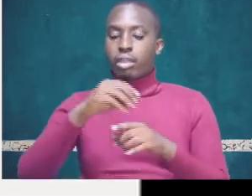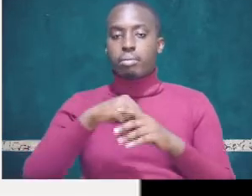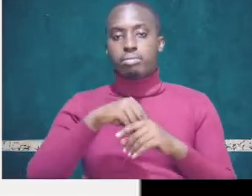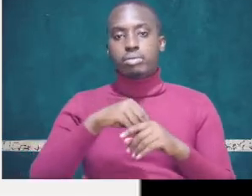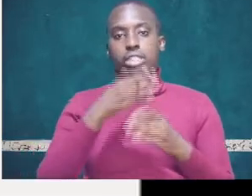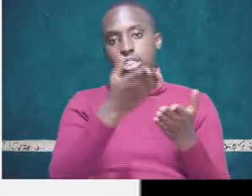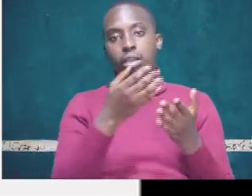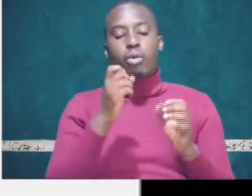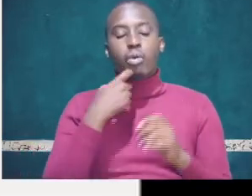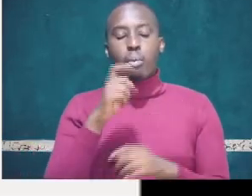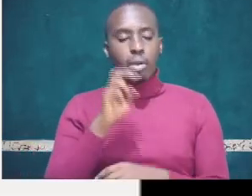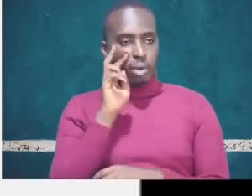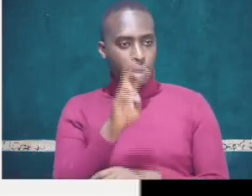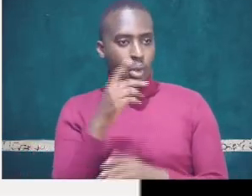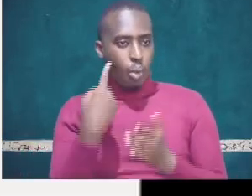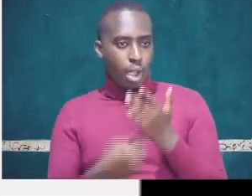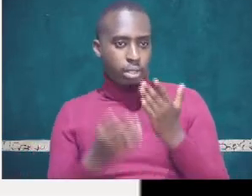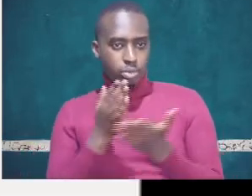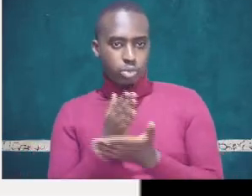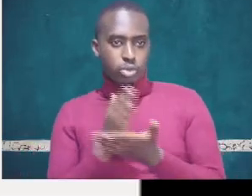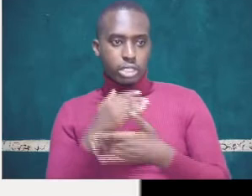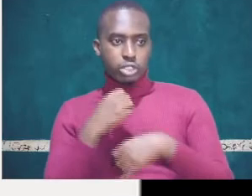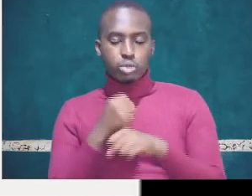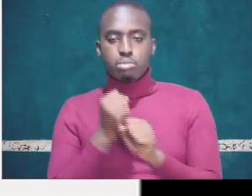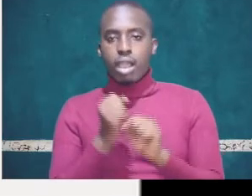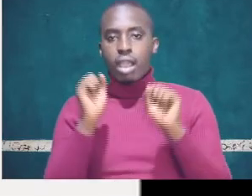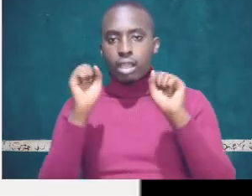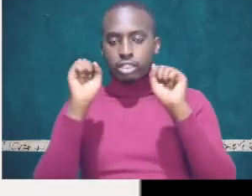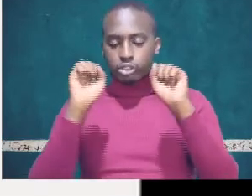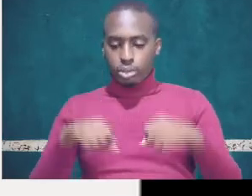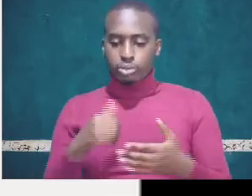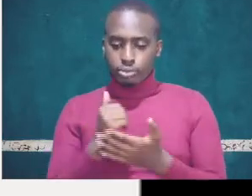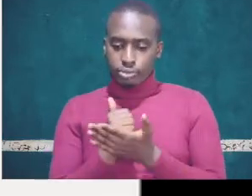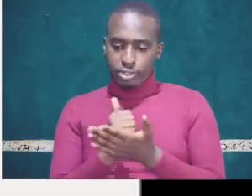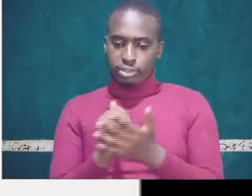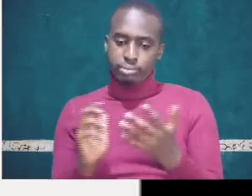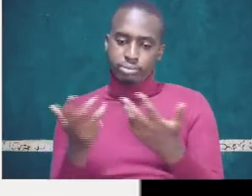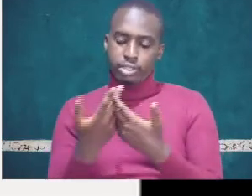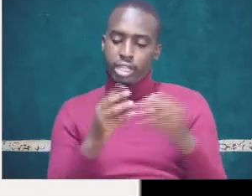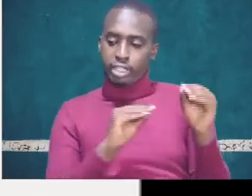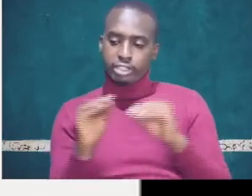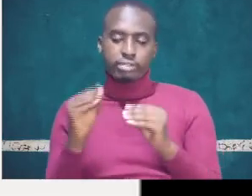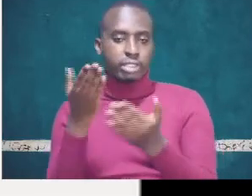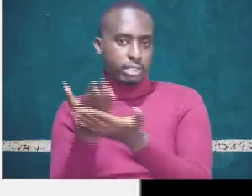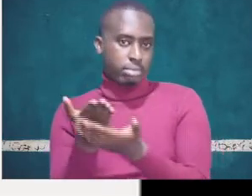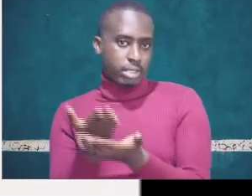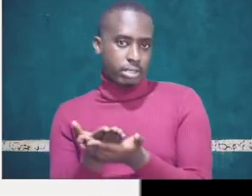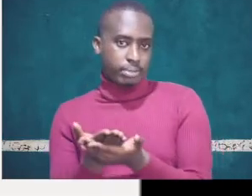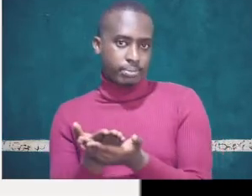So here you have to look at what are factors that may lead to a shift in demand.